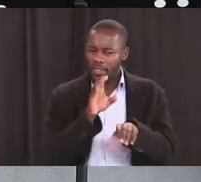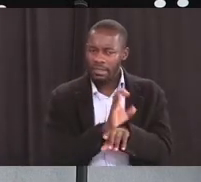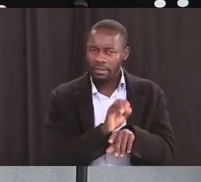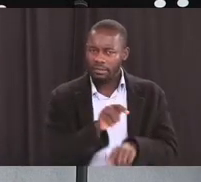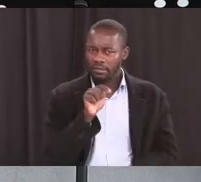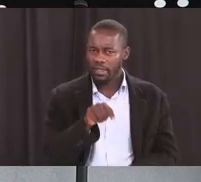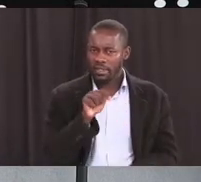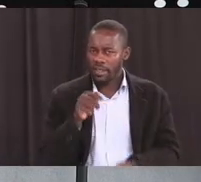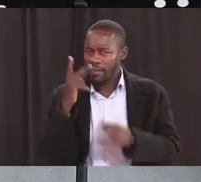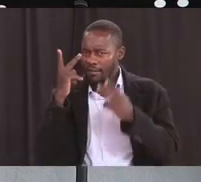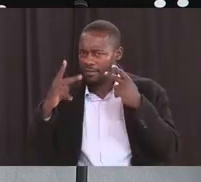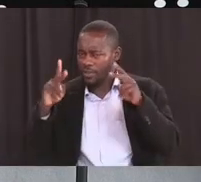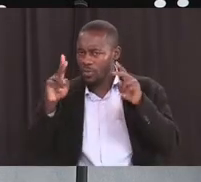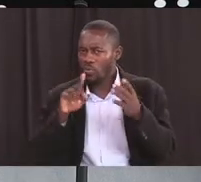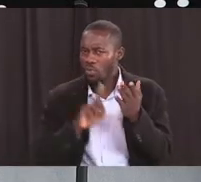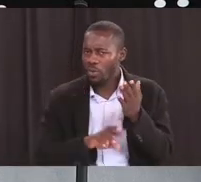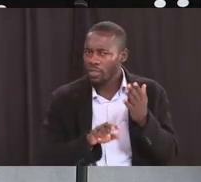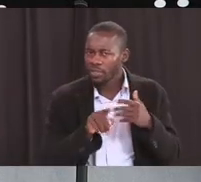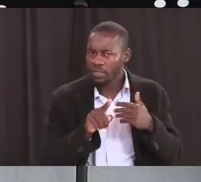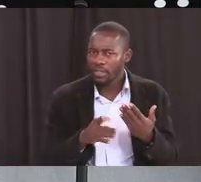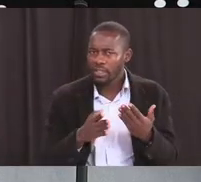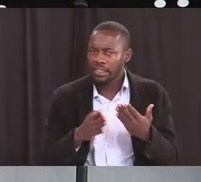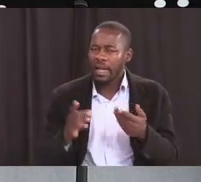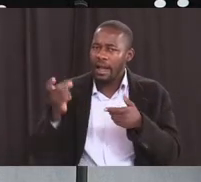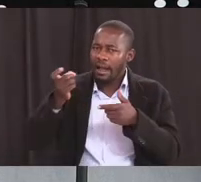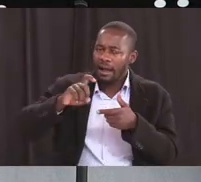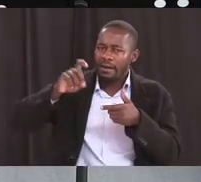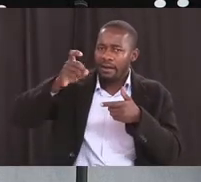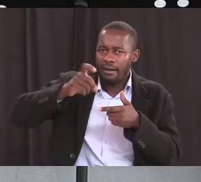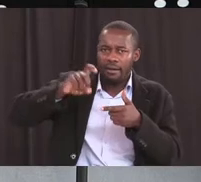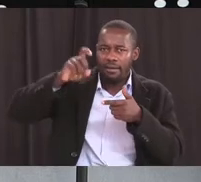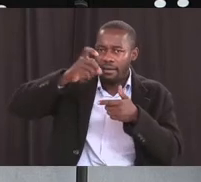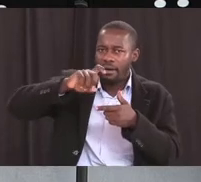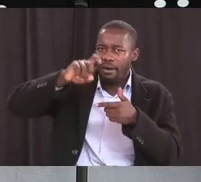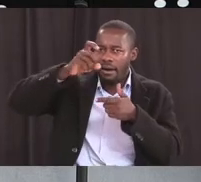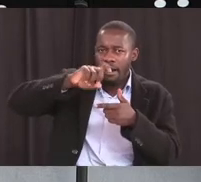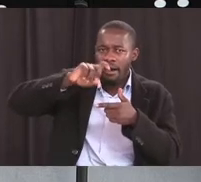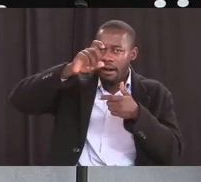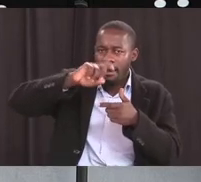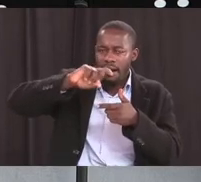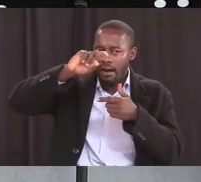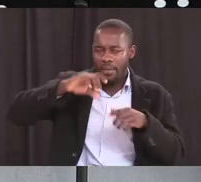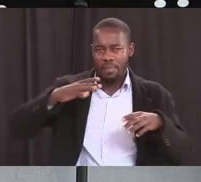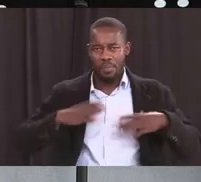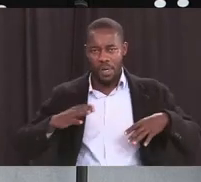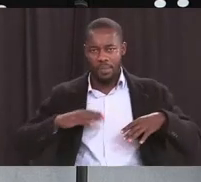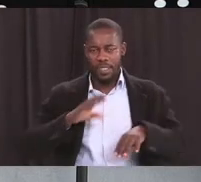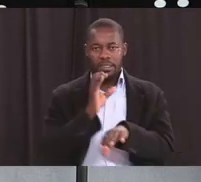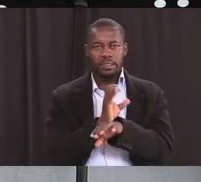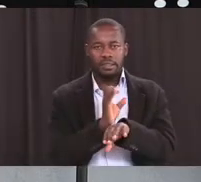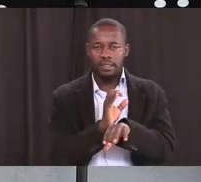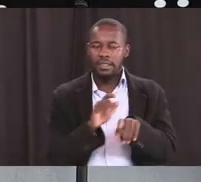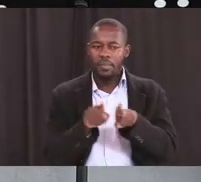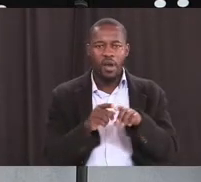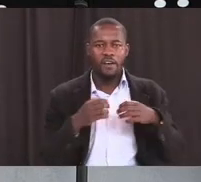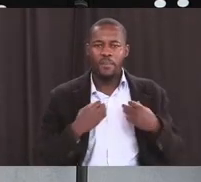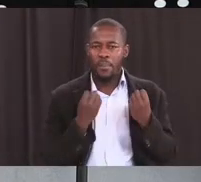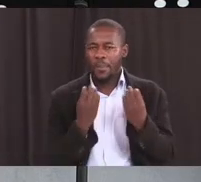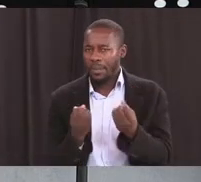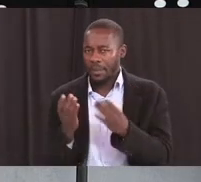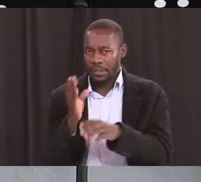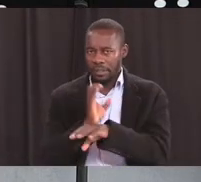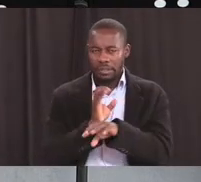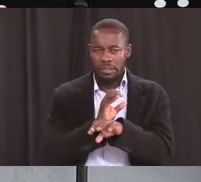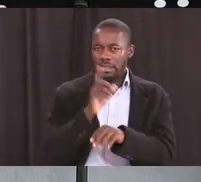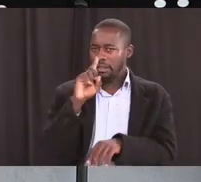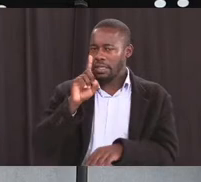multiply gospel-centered, spirit-empowered missional churches in Nairobi and beyond. And I'm part of